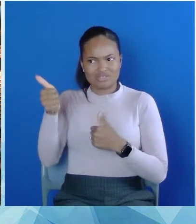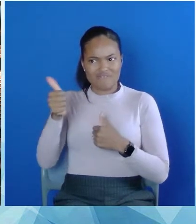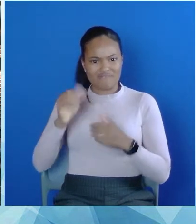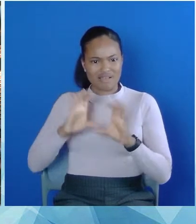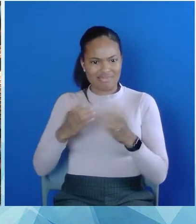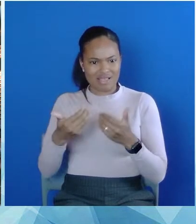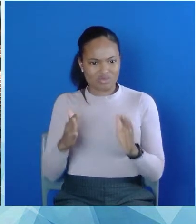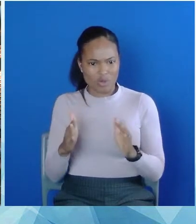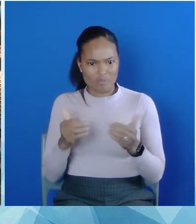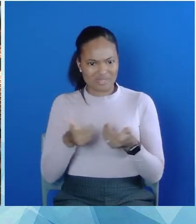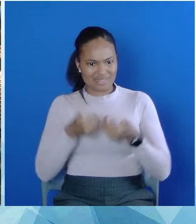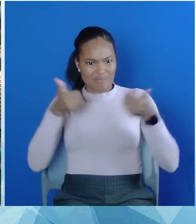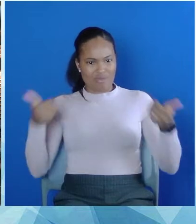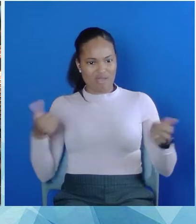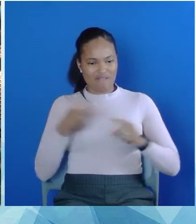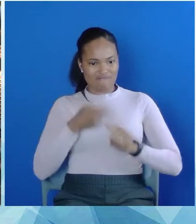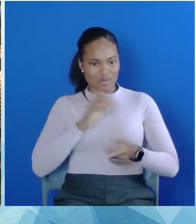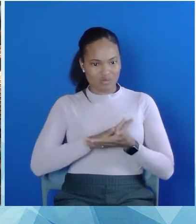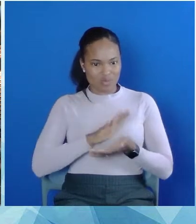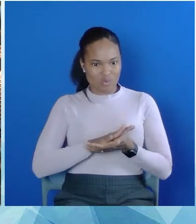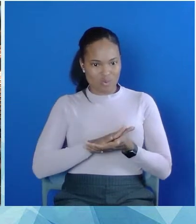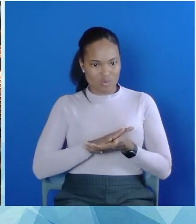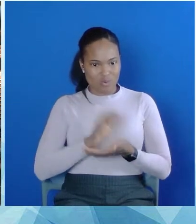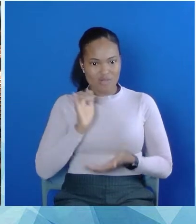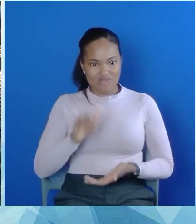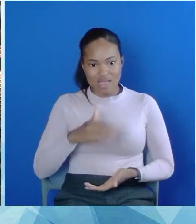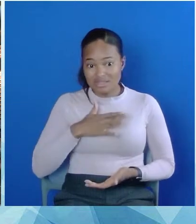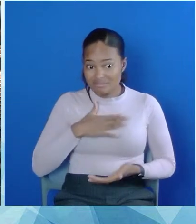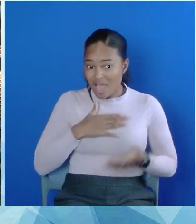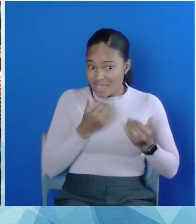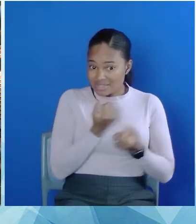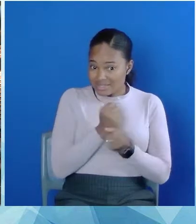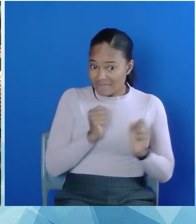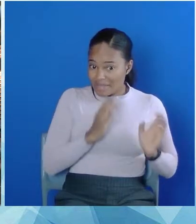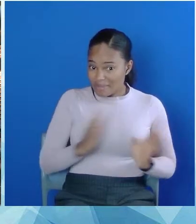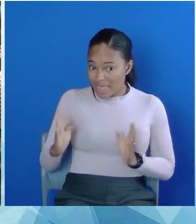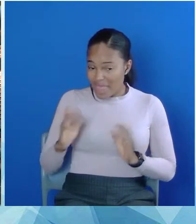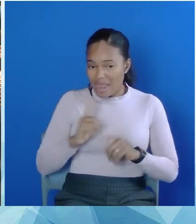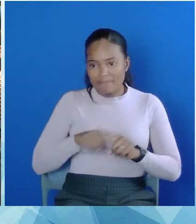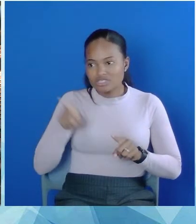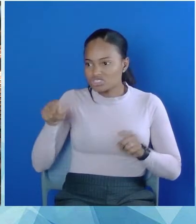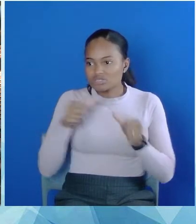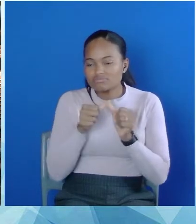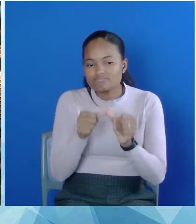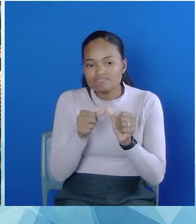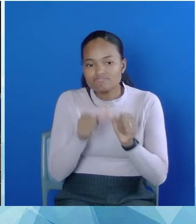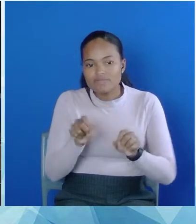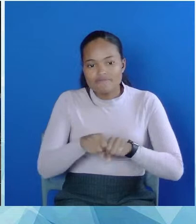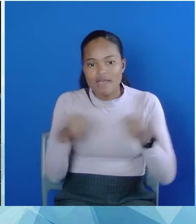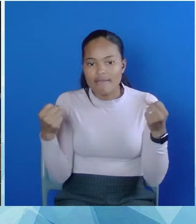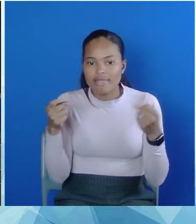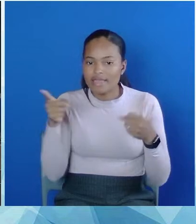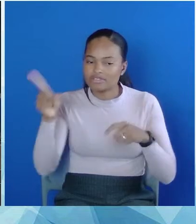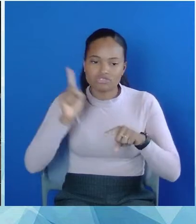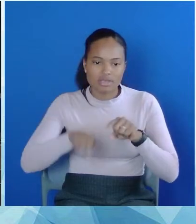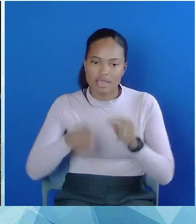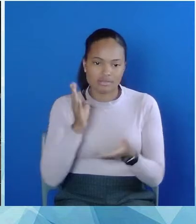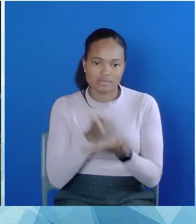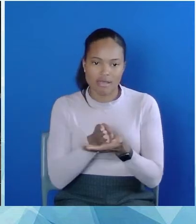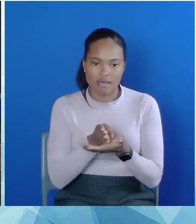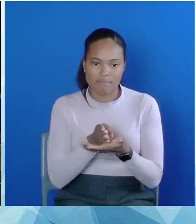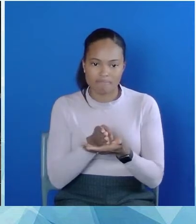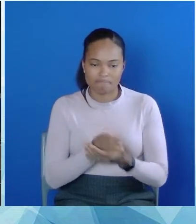us. And that's the safety plan, but she keeps violating it. She just can't stop. Thank